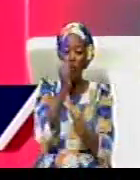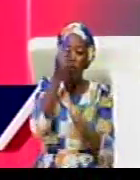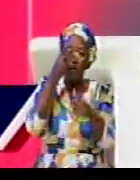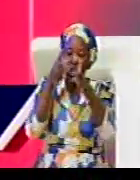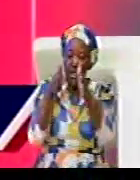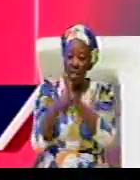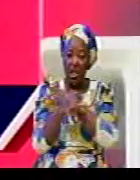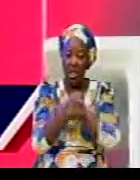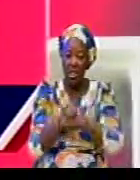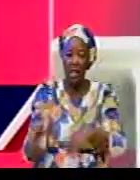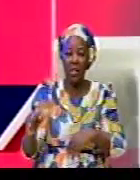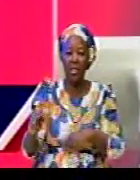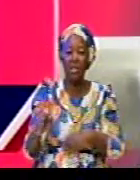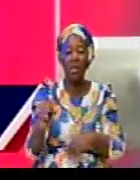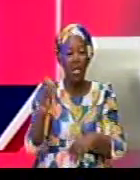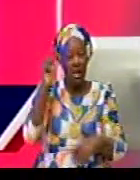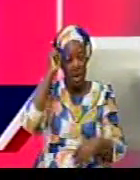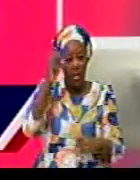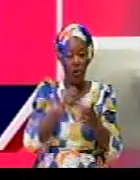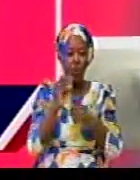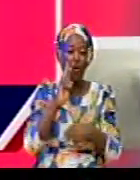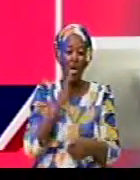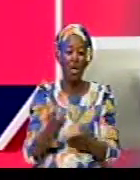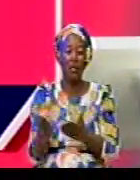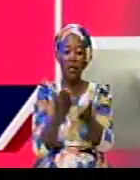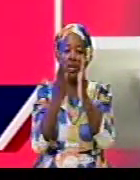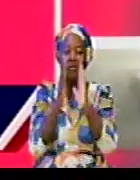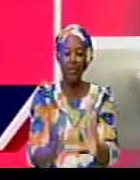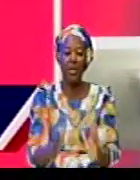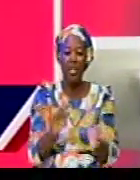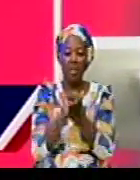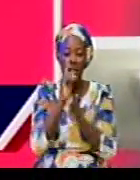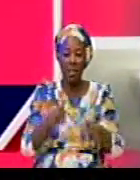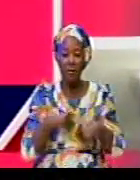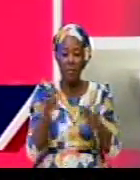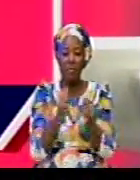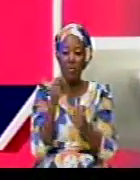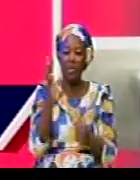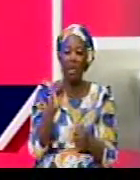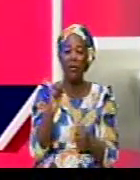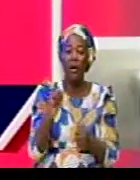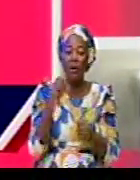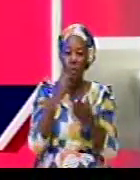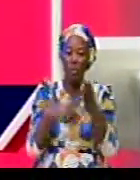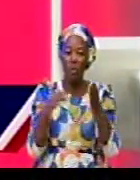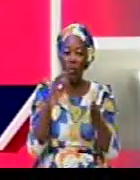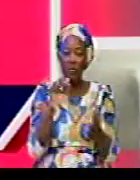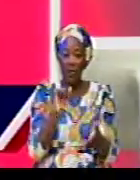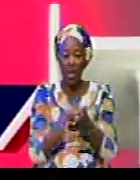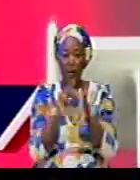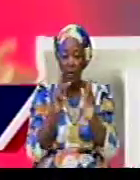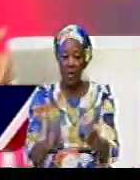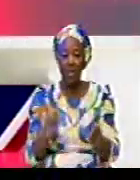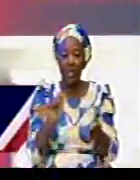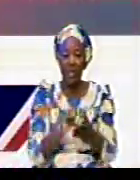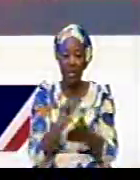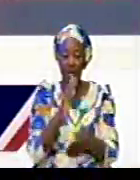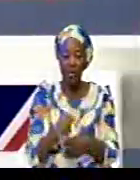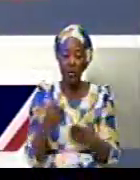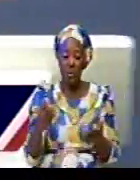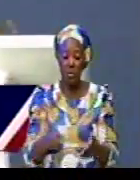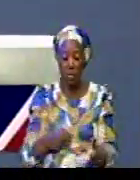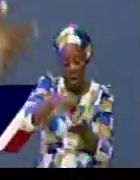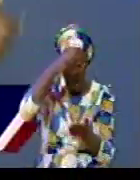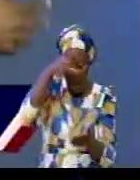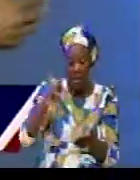and oppressing, almost killing the maid or the servant living with them? What about the person